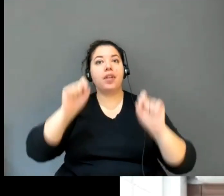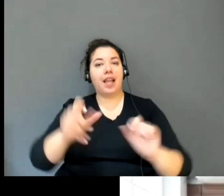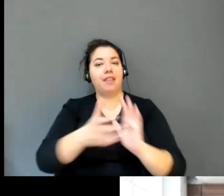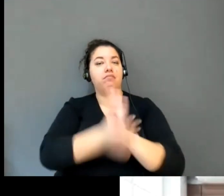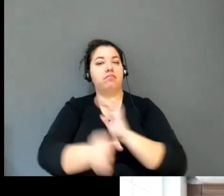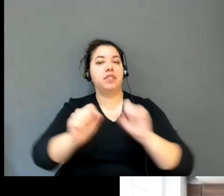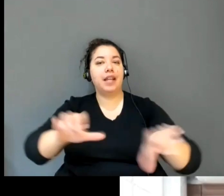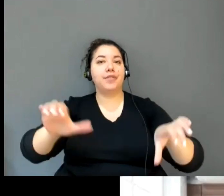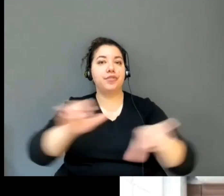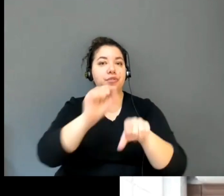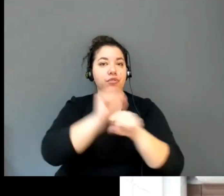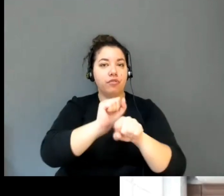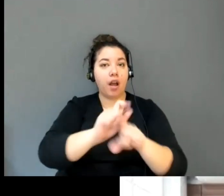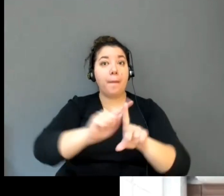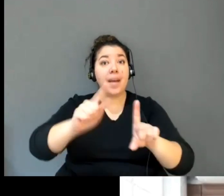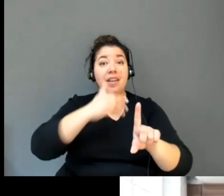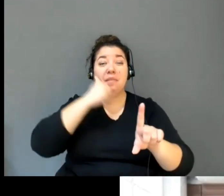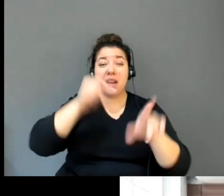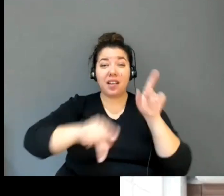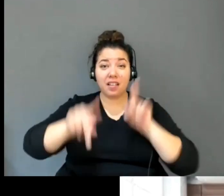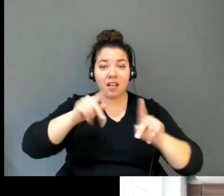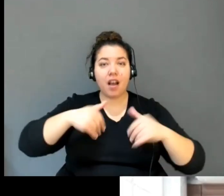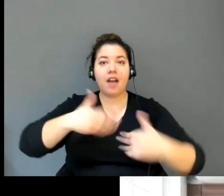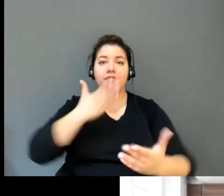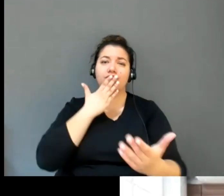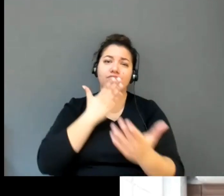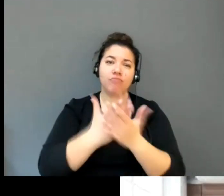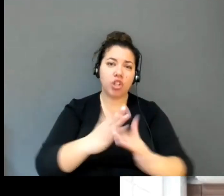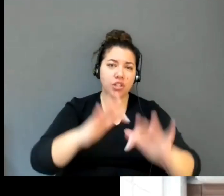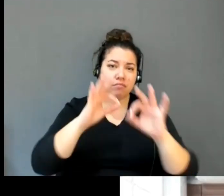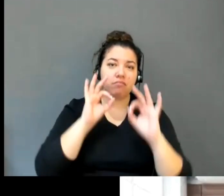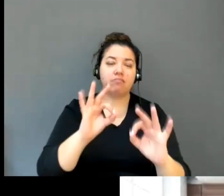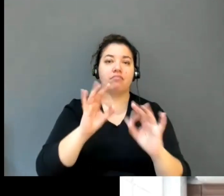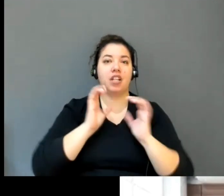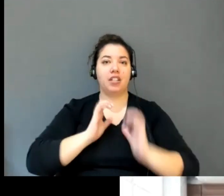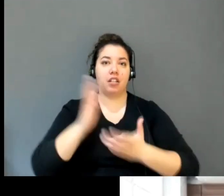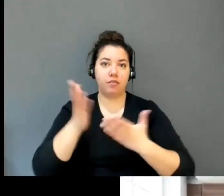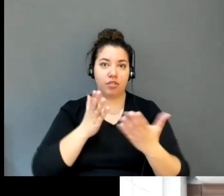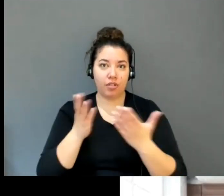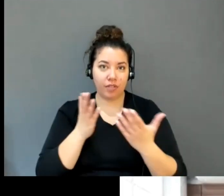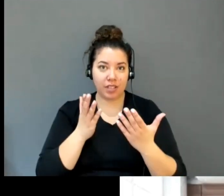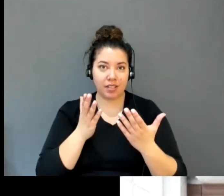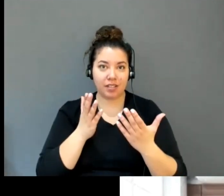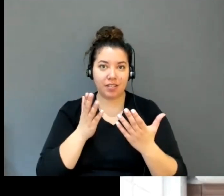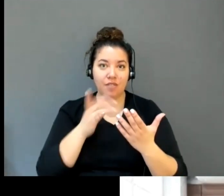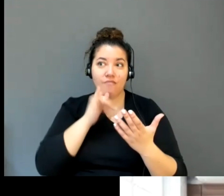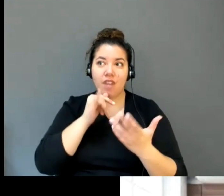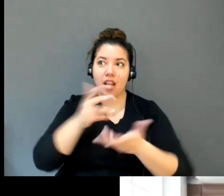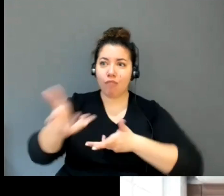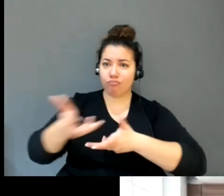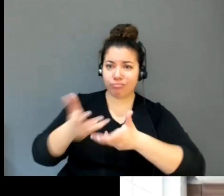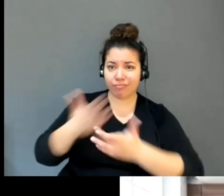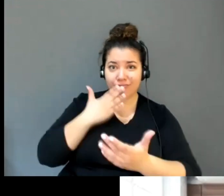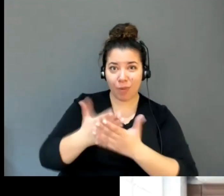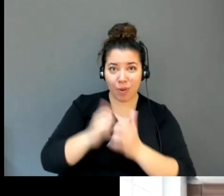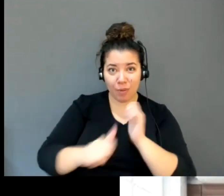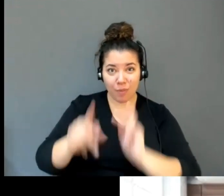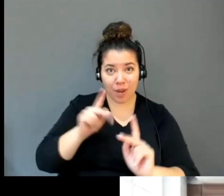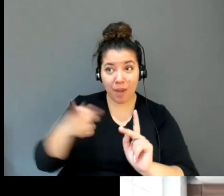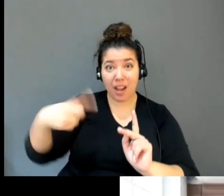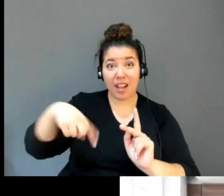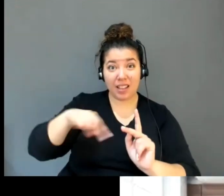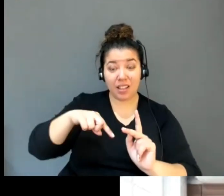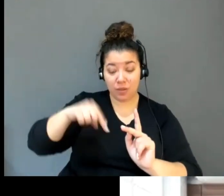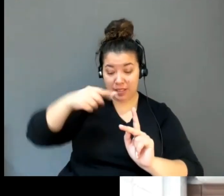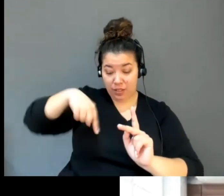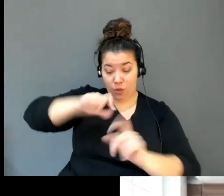best customer service. They know how to treat people fairly, treat people like they want to be treated, and they're the ones who go the furthest. So that might be what